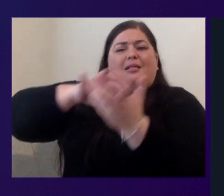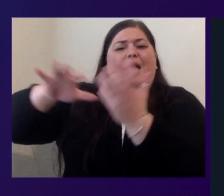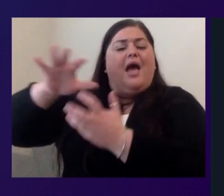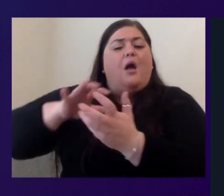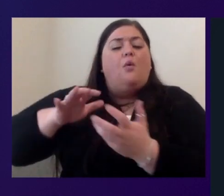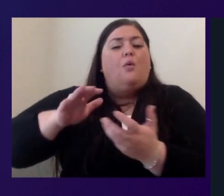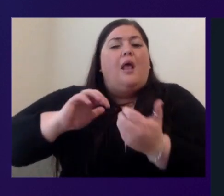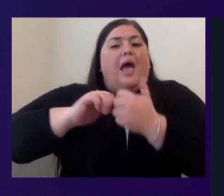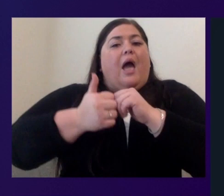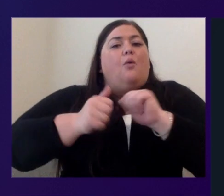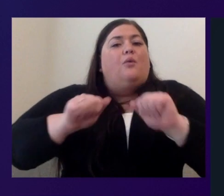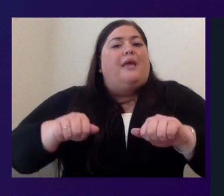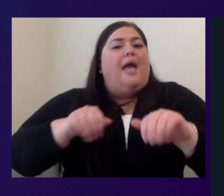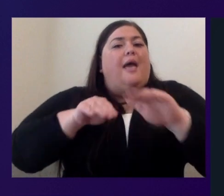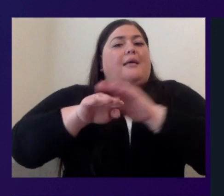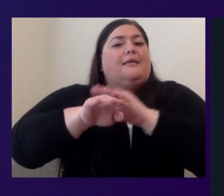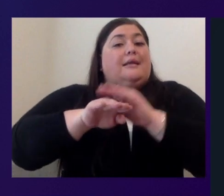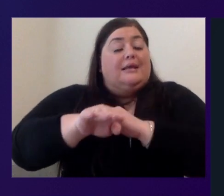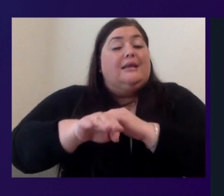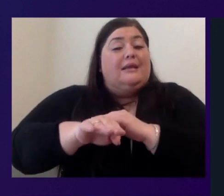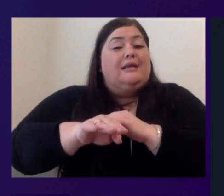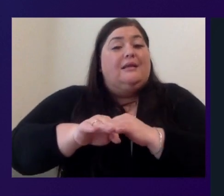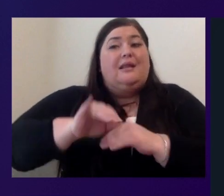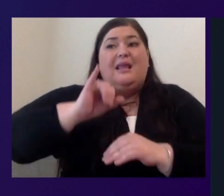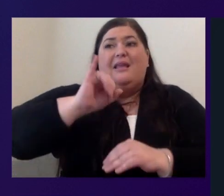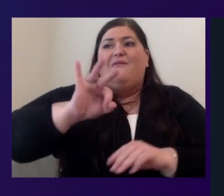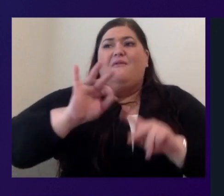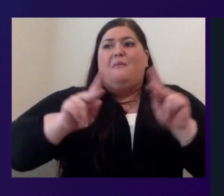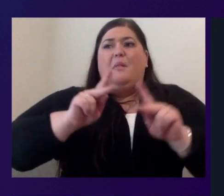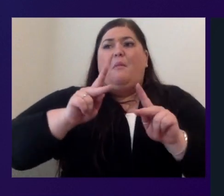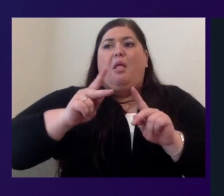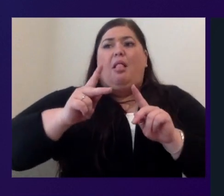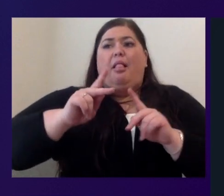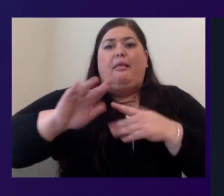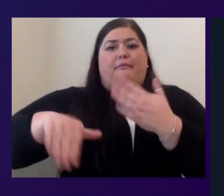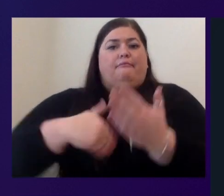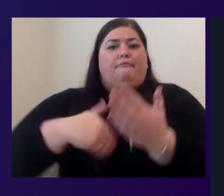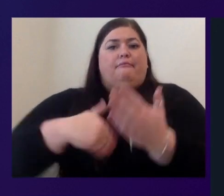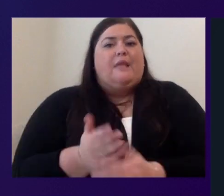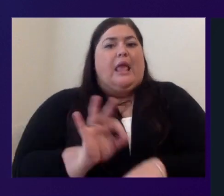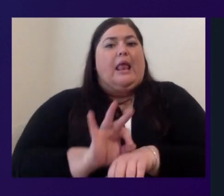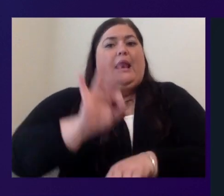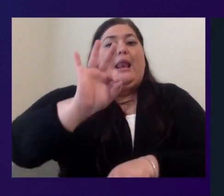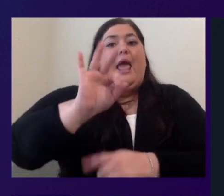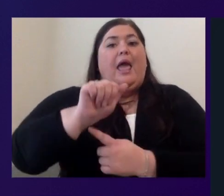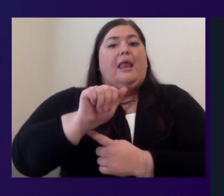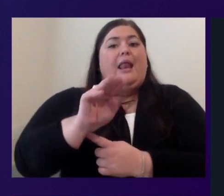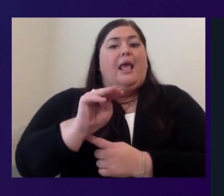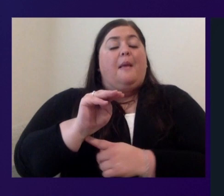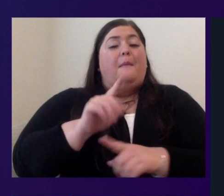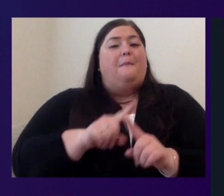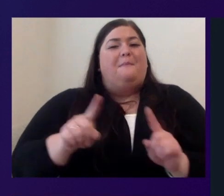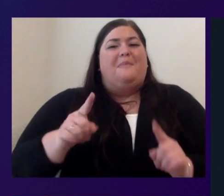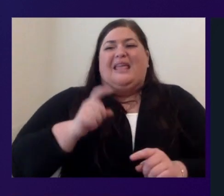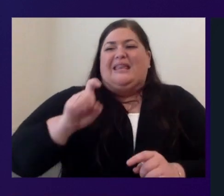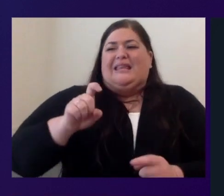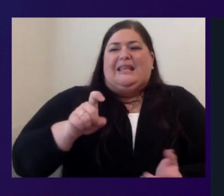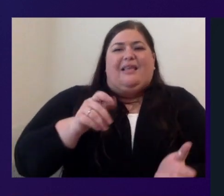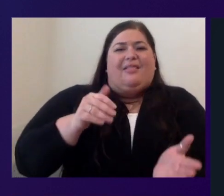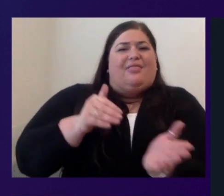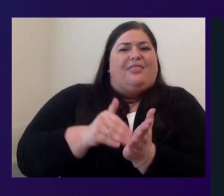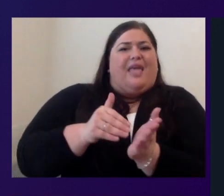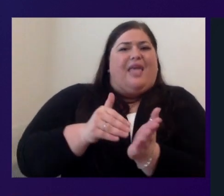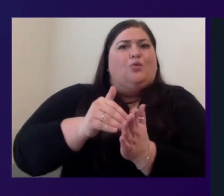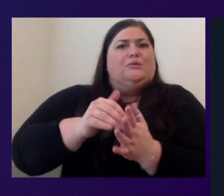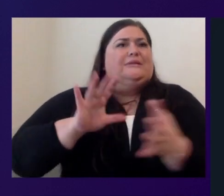I have users coming in at 9 a.m. and I need, let's say, thousands of users to connect to my service. So Well, that's